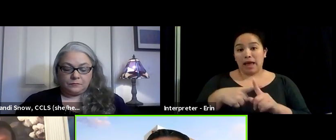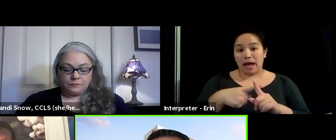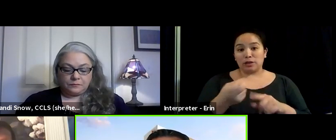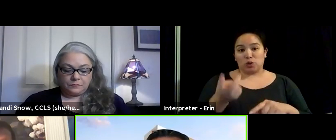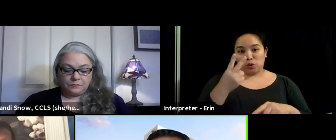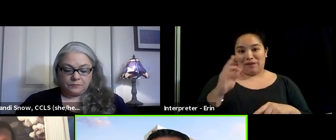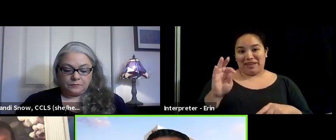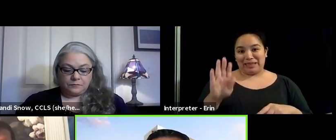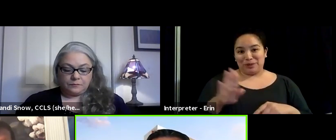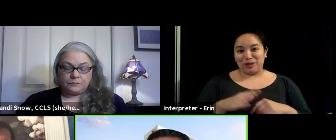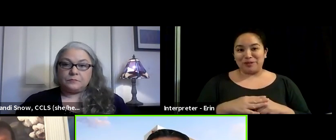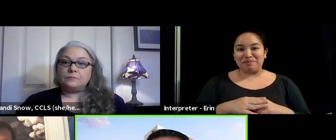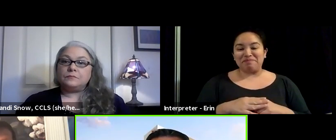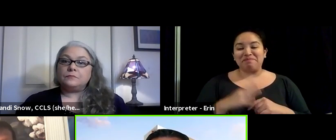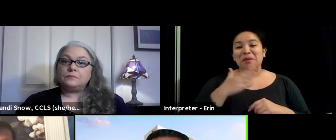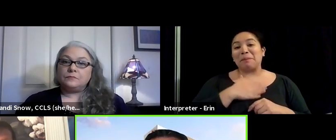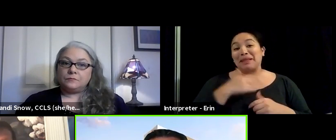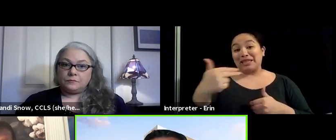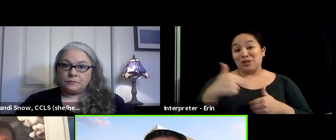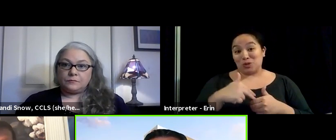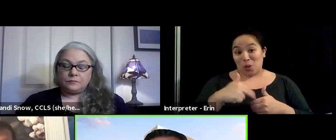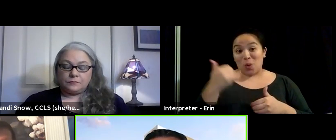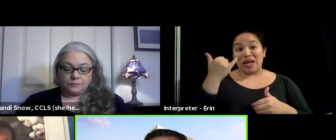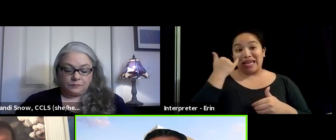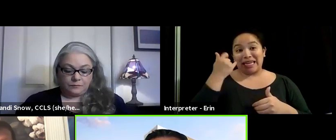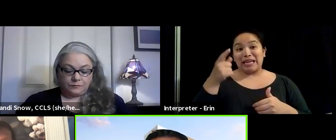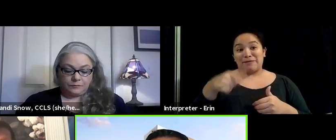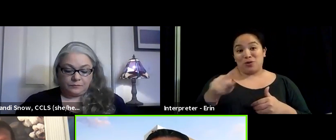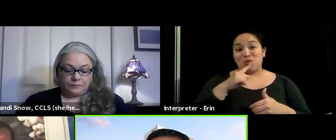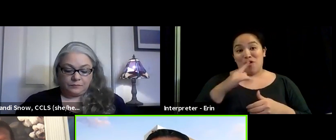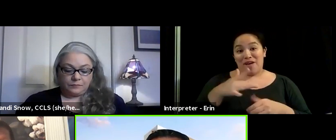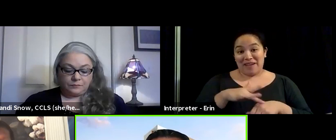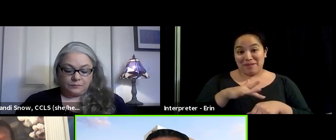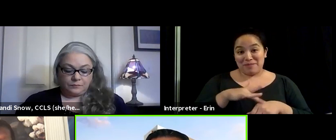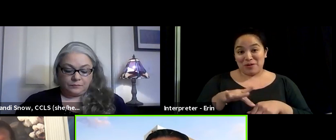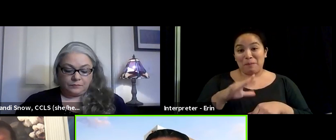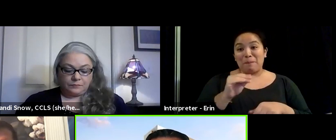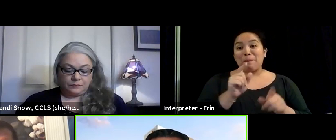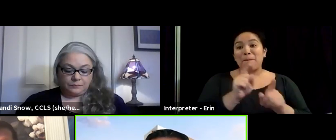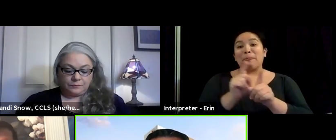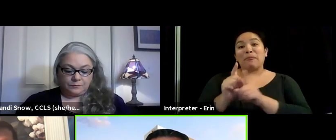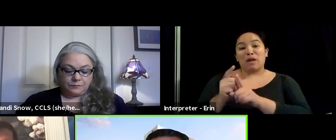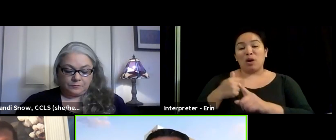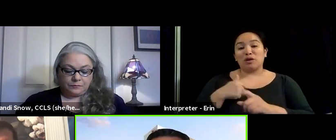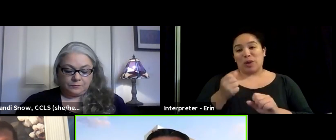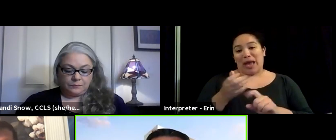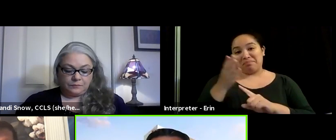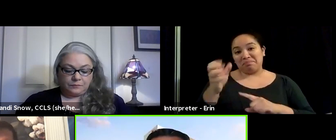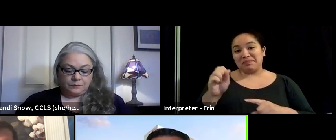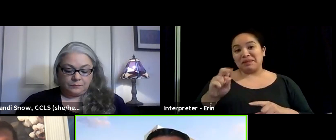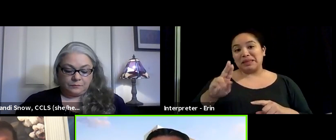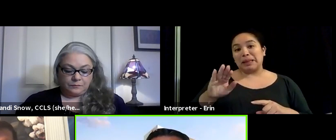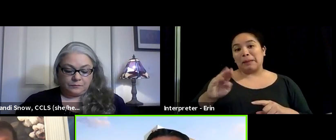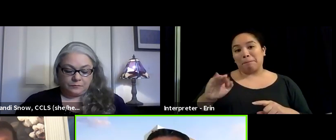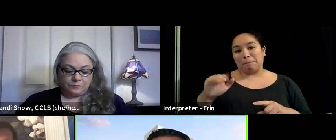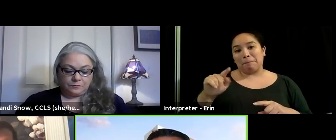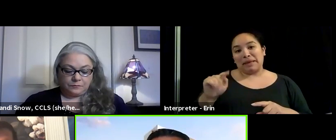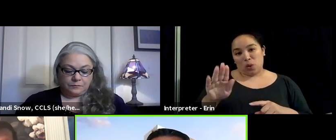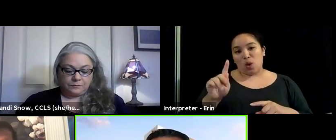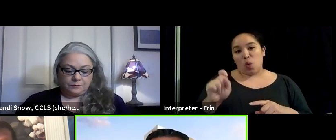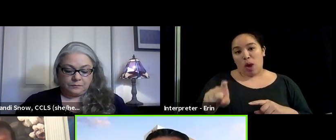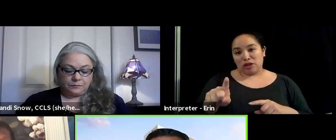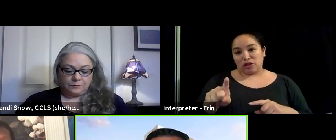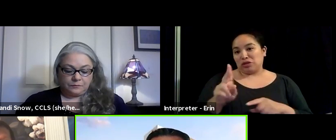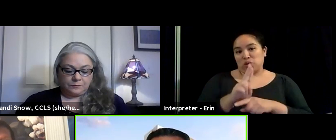So please join us if you are available, and also submit your questions. You can submit your questions through